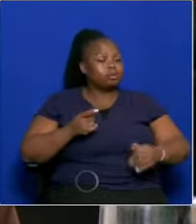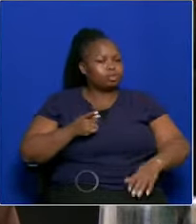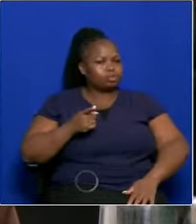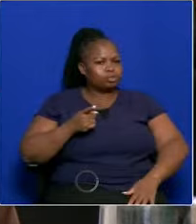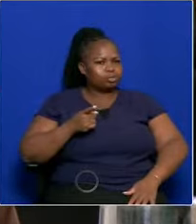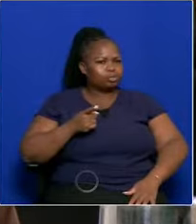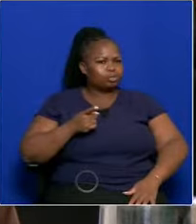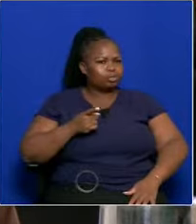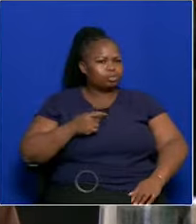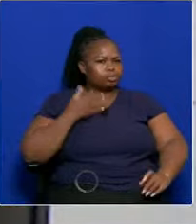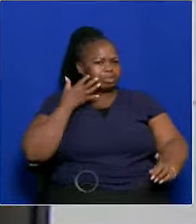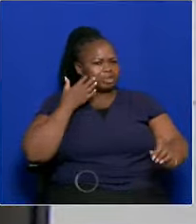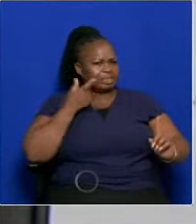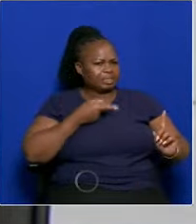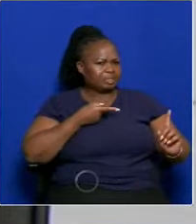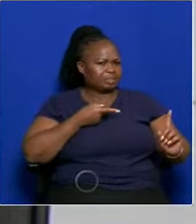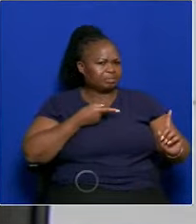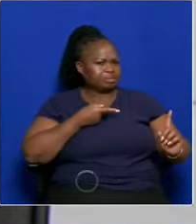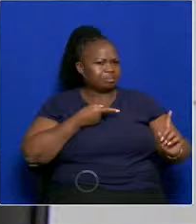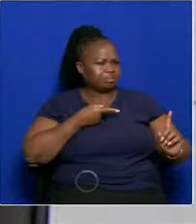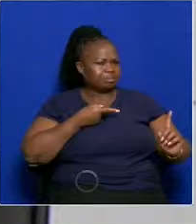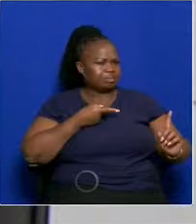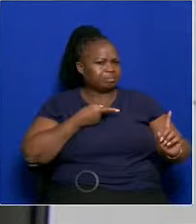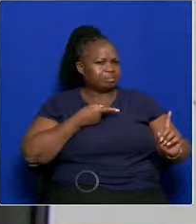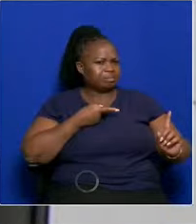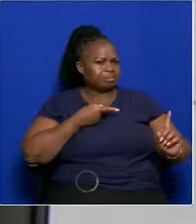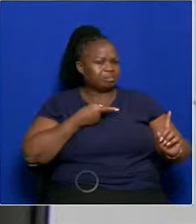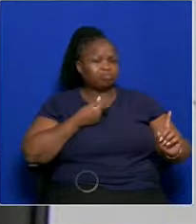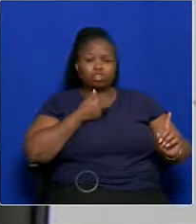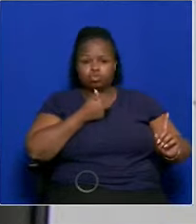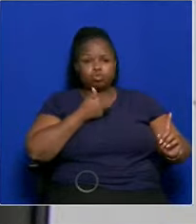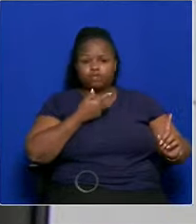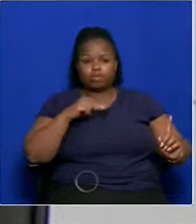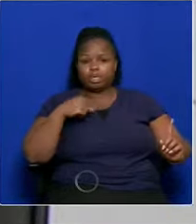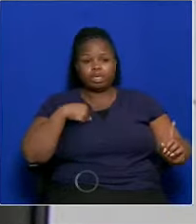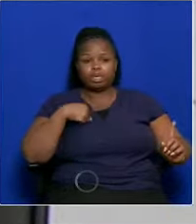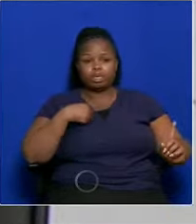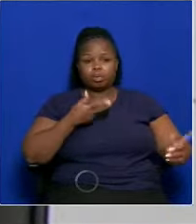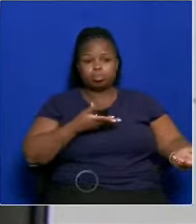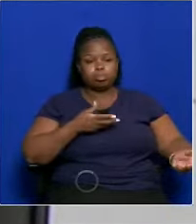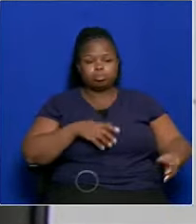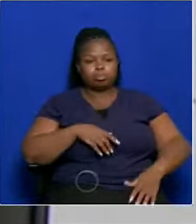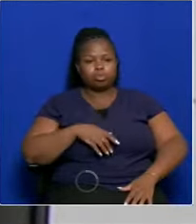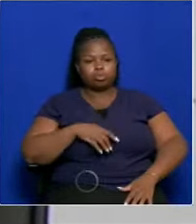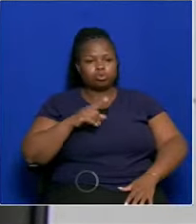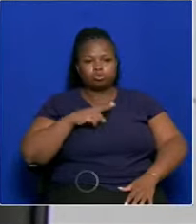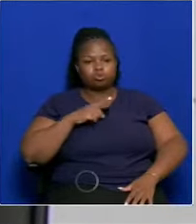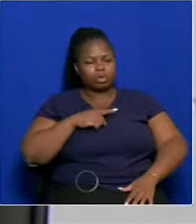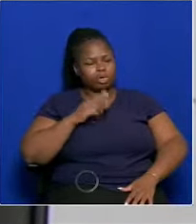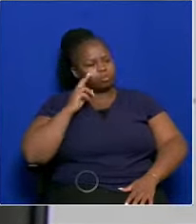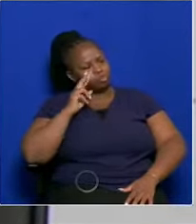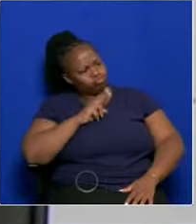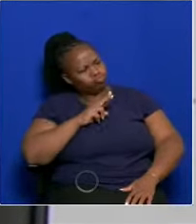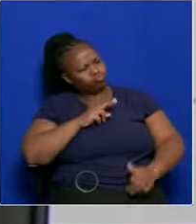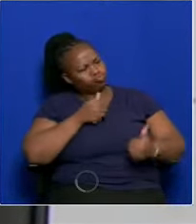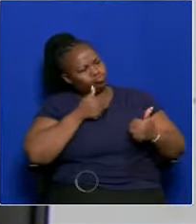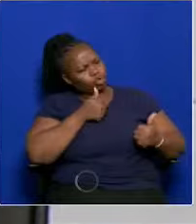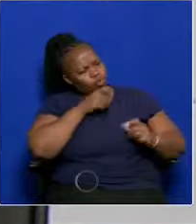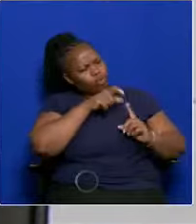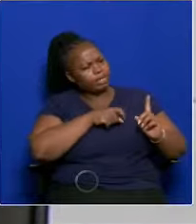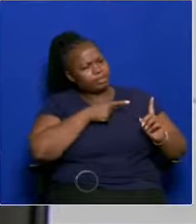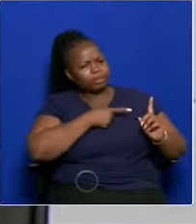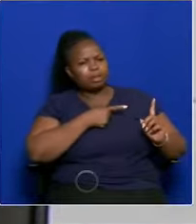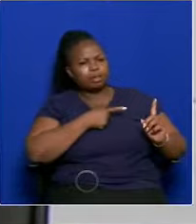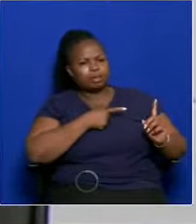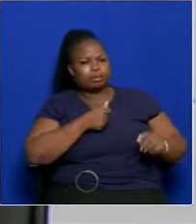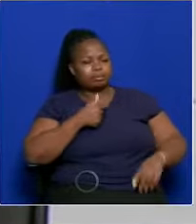Matlala? That time was good for me. He was, in front of me, he was a good person. I didn't have